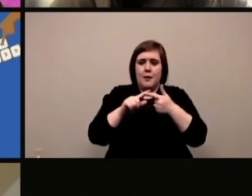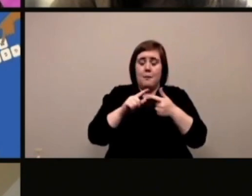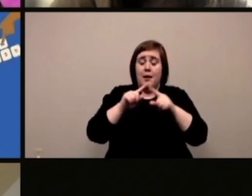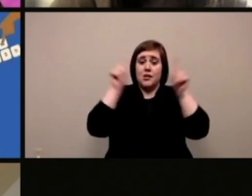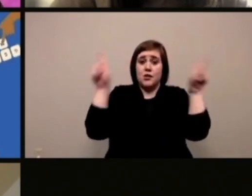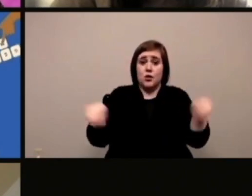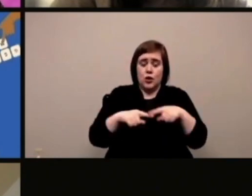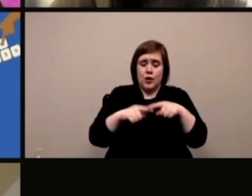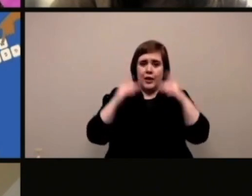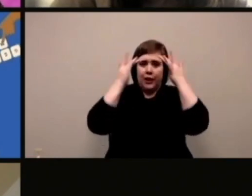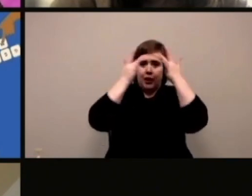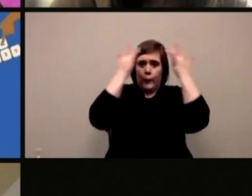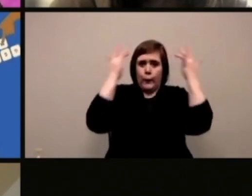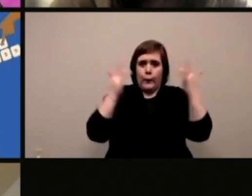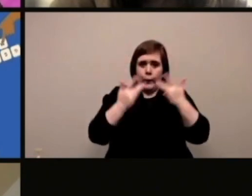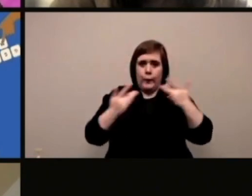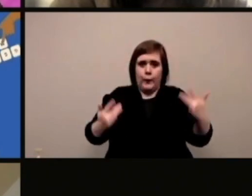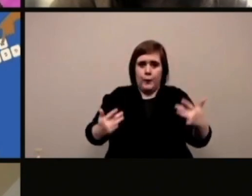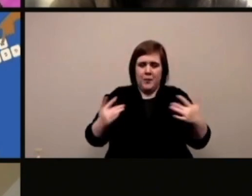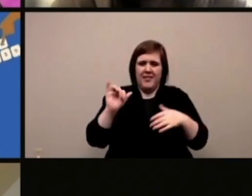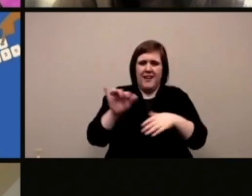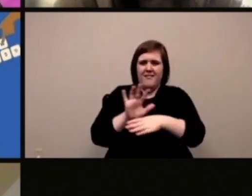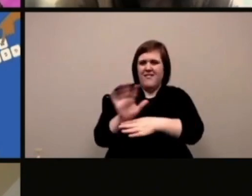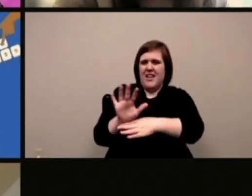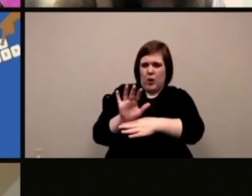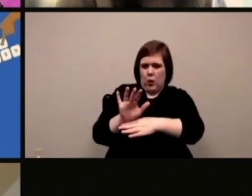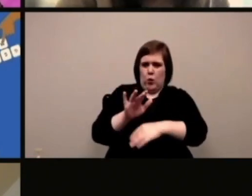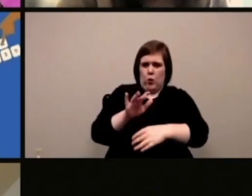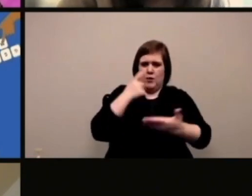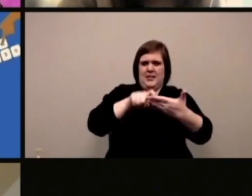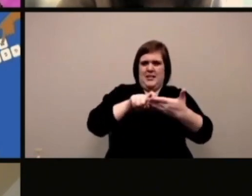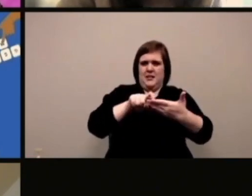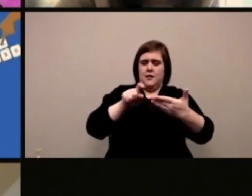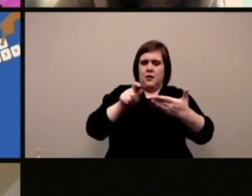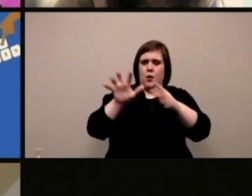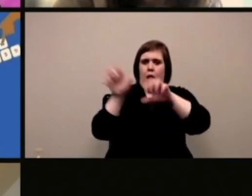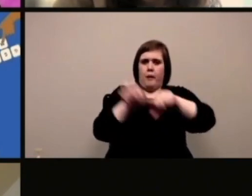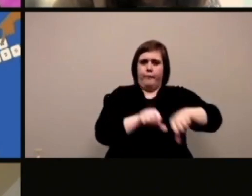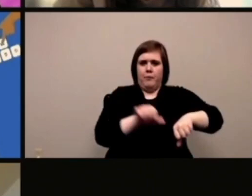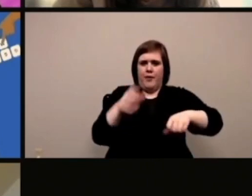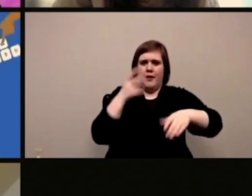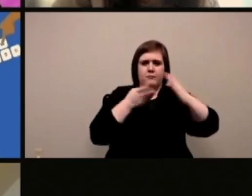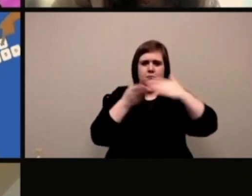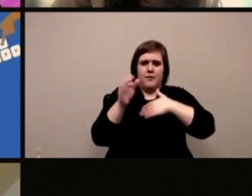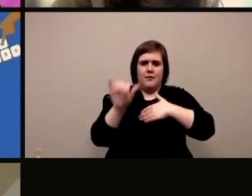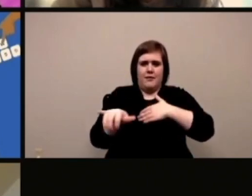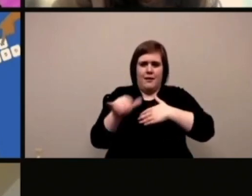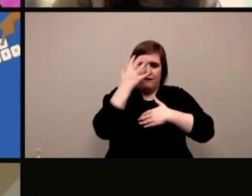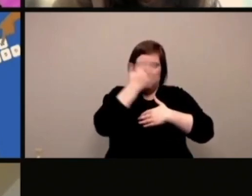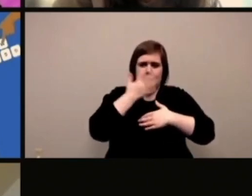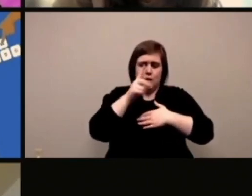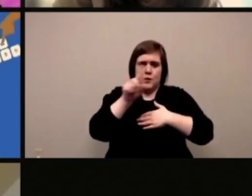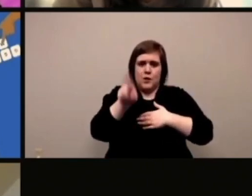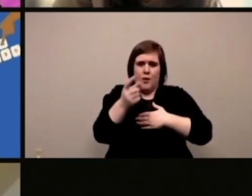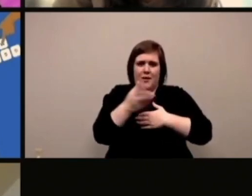the face, with the video sensing. You could take down the transparency of the face. So it's just the thing